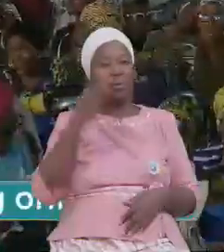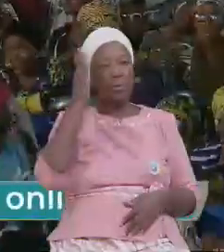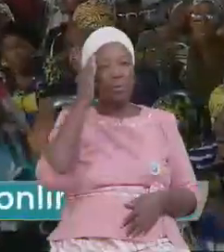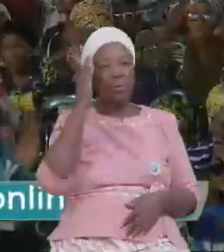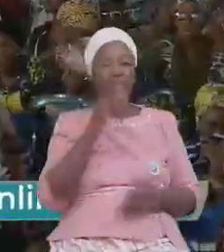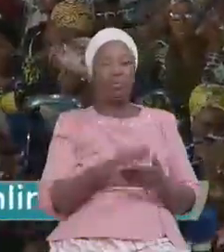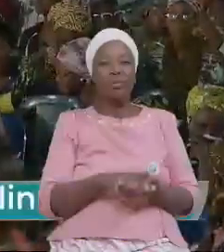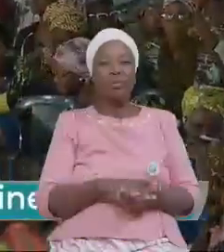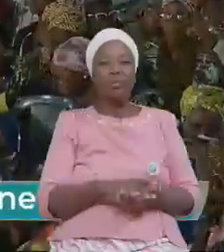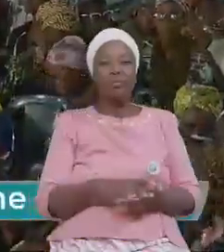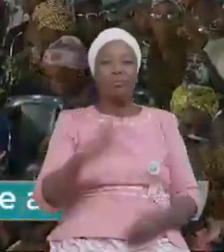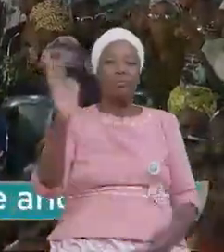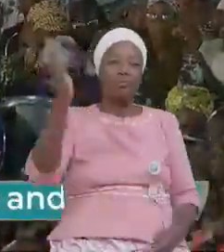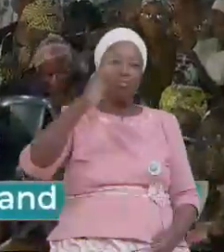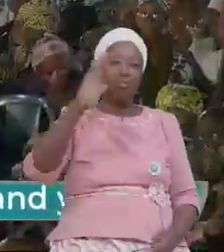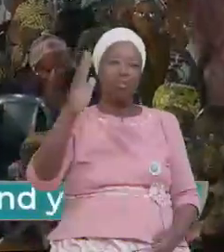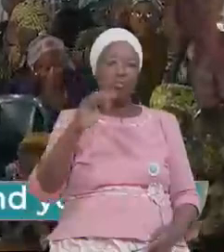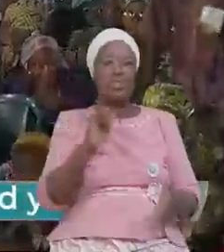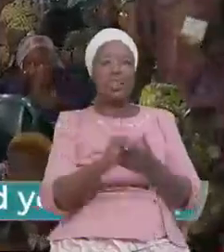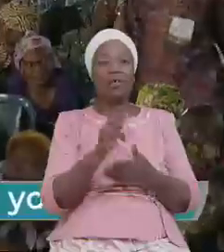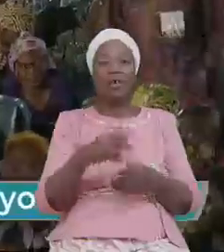Wave the white flags in your hands to me